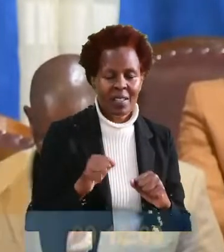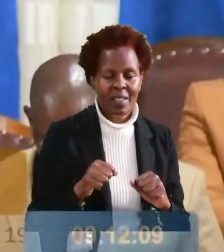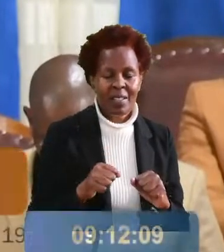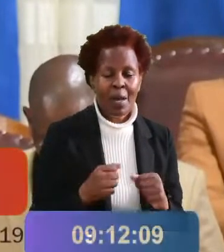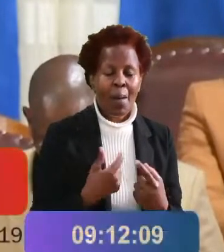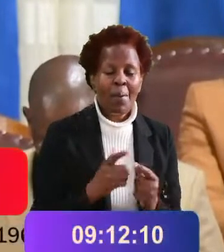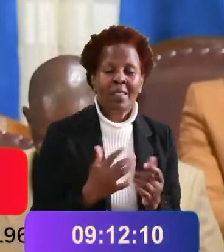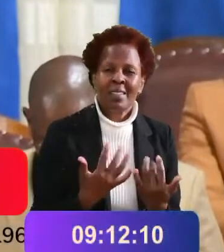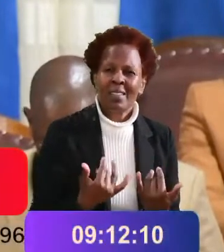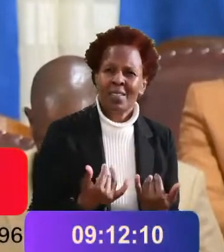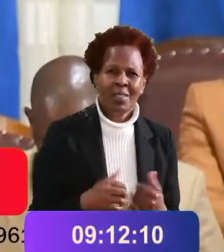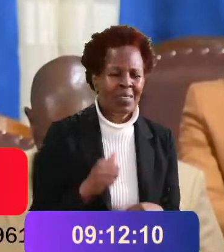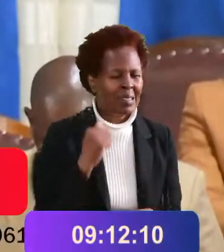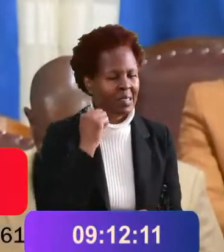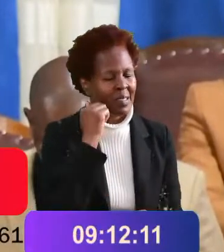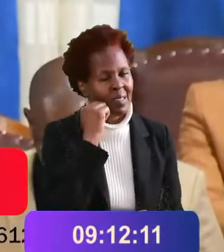sick.